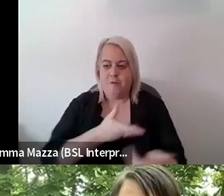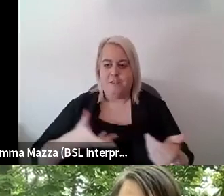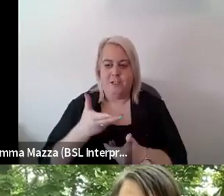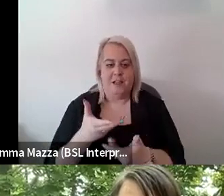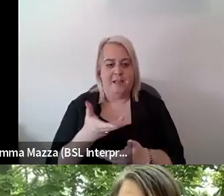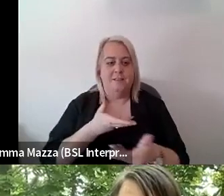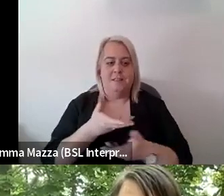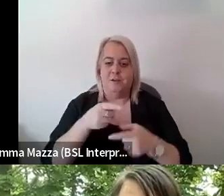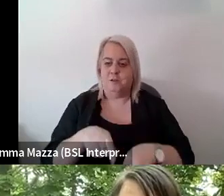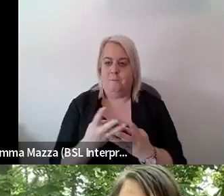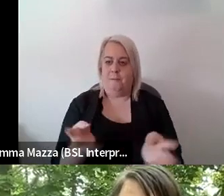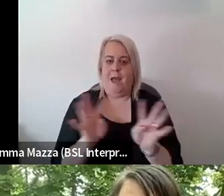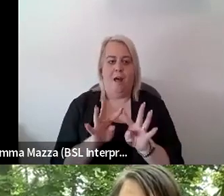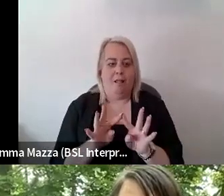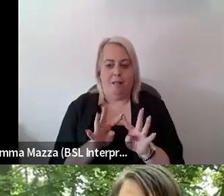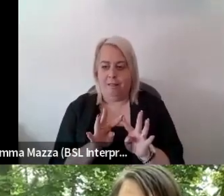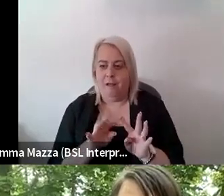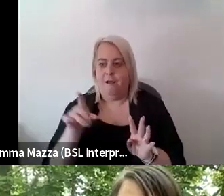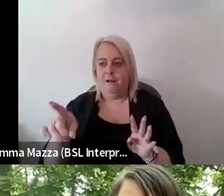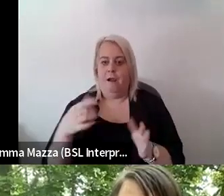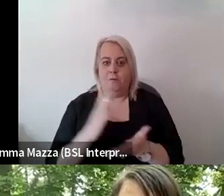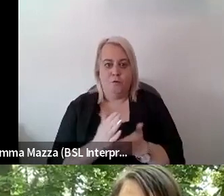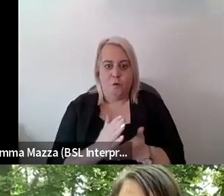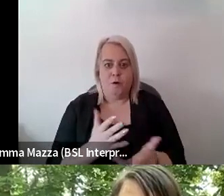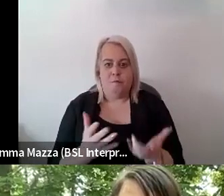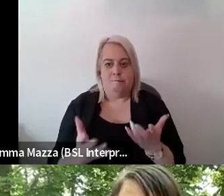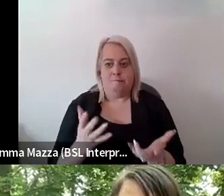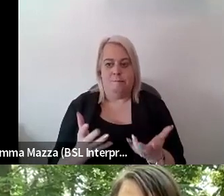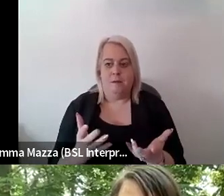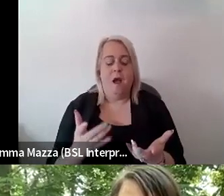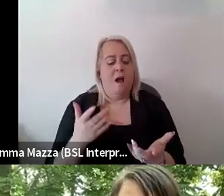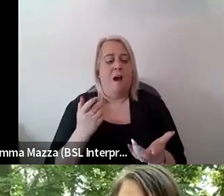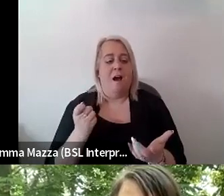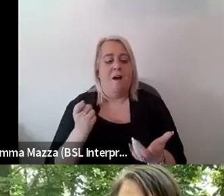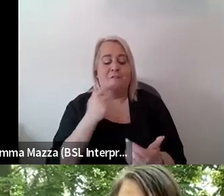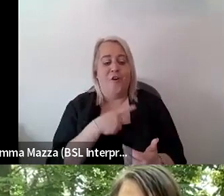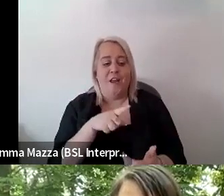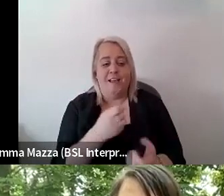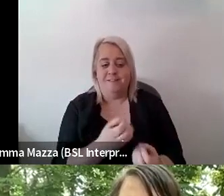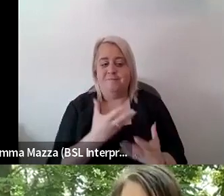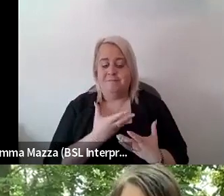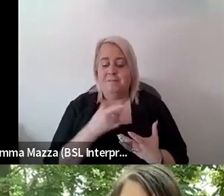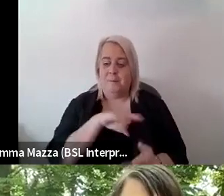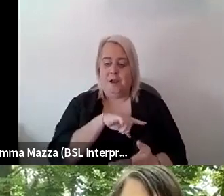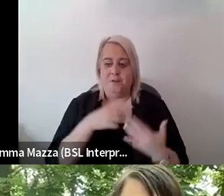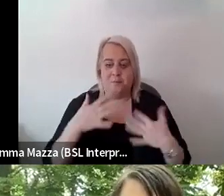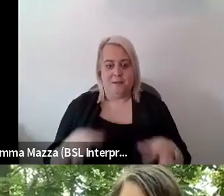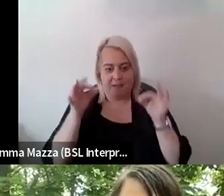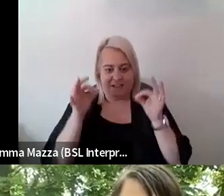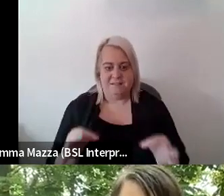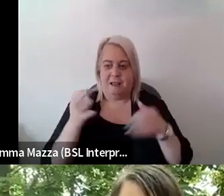you said I'm not sure if I'm. I was absolutely. It's funny that you say this, Holly, because we had this exact